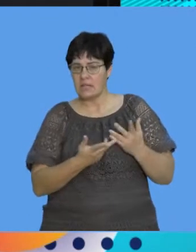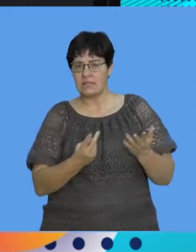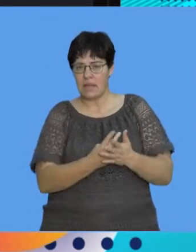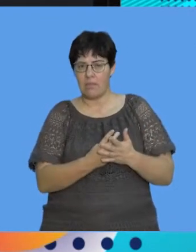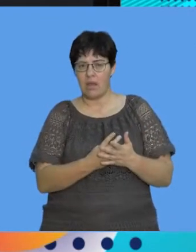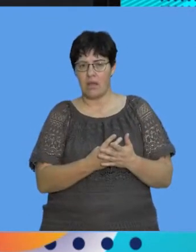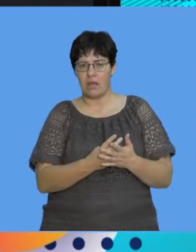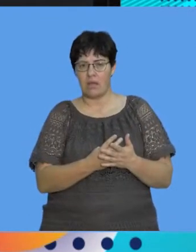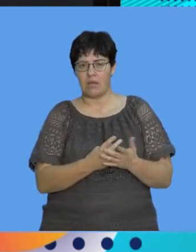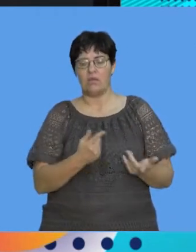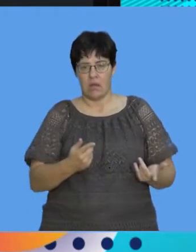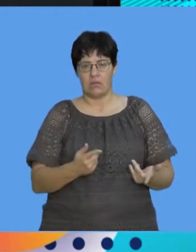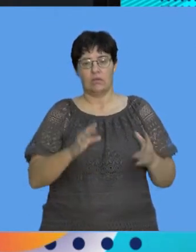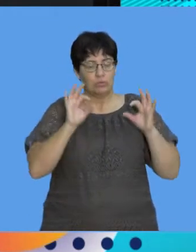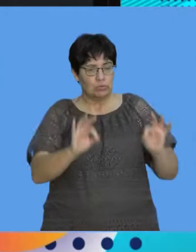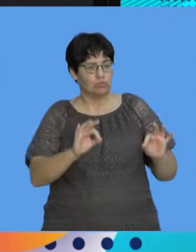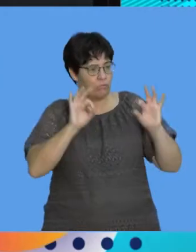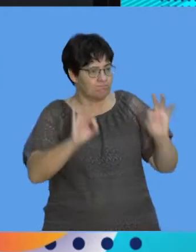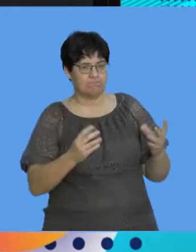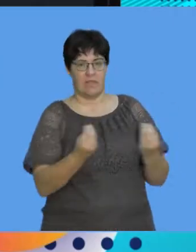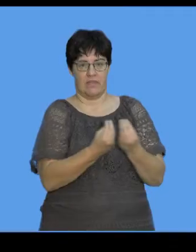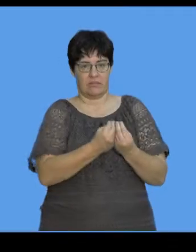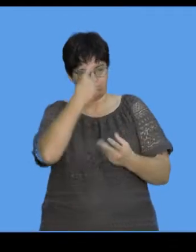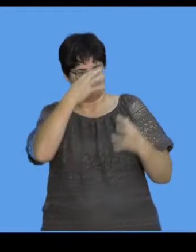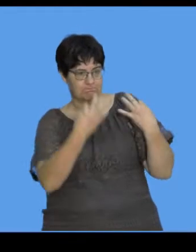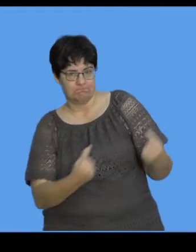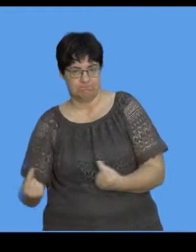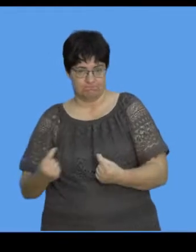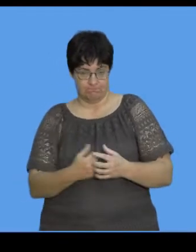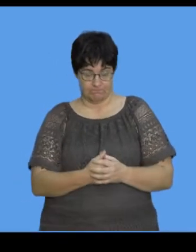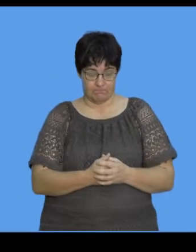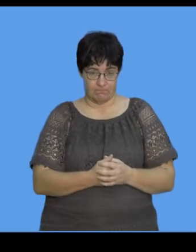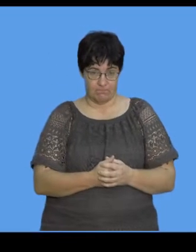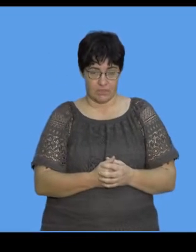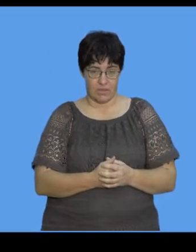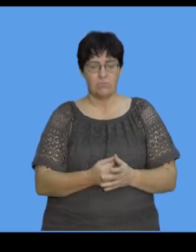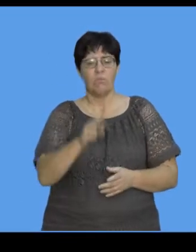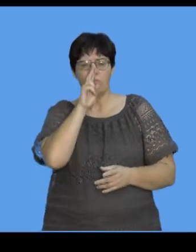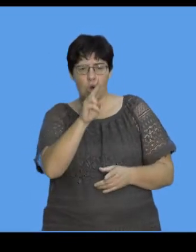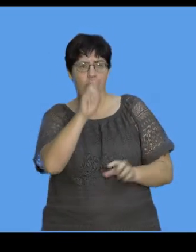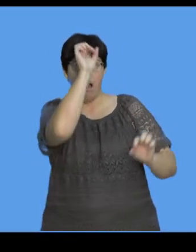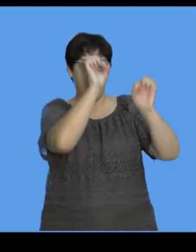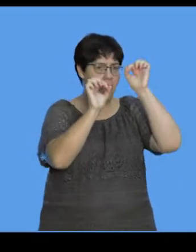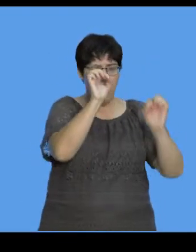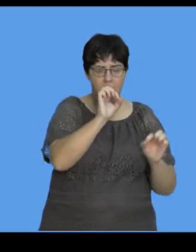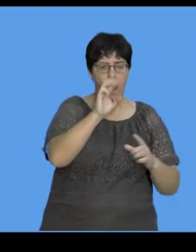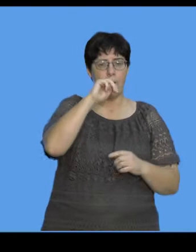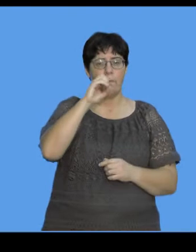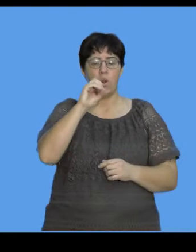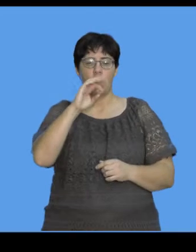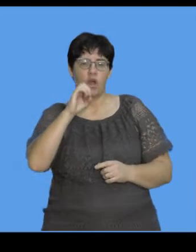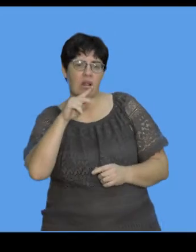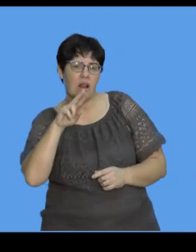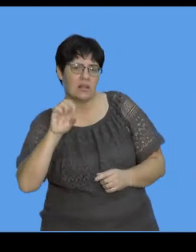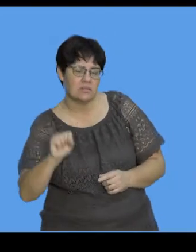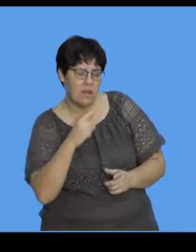all right, it must do the right things. Okay, so guys, when we look at these molecules, that's exactly what we're looking at. We're looking at the food